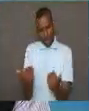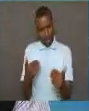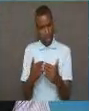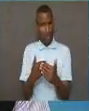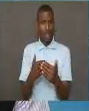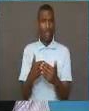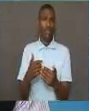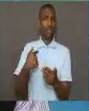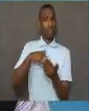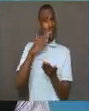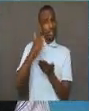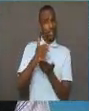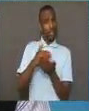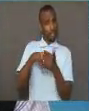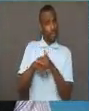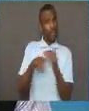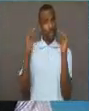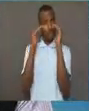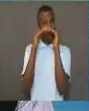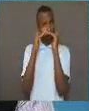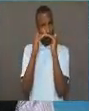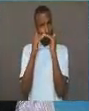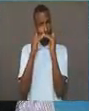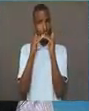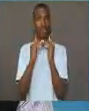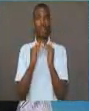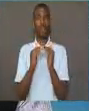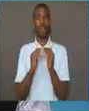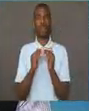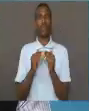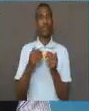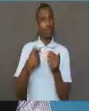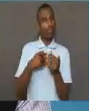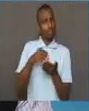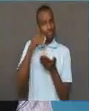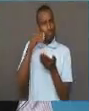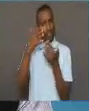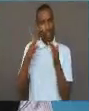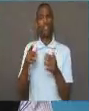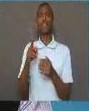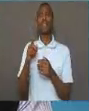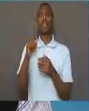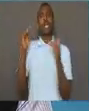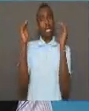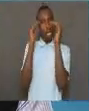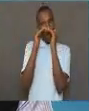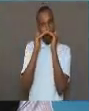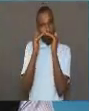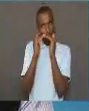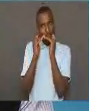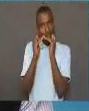our lessons about equilibrium, we have learned that